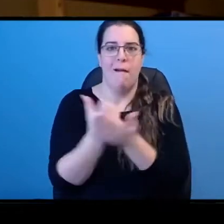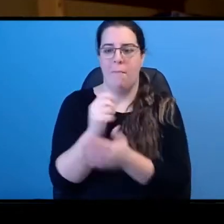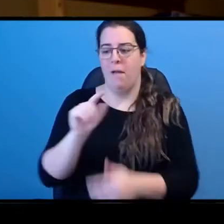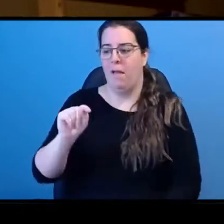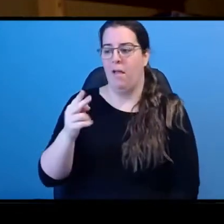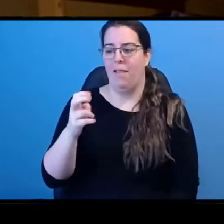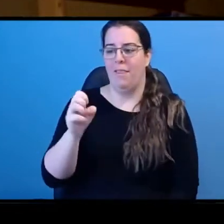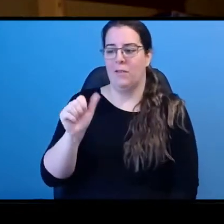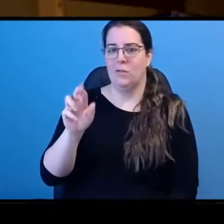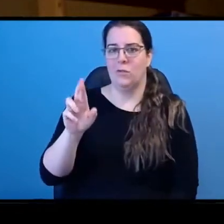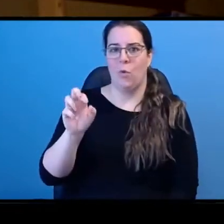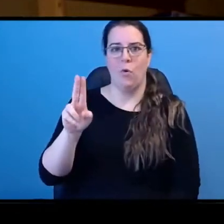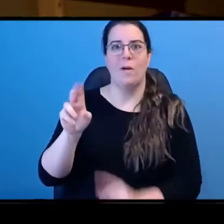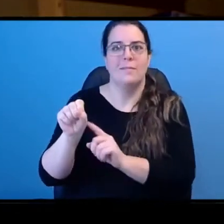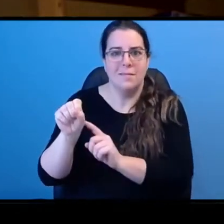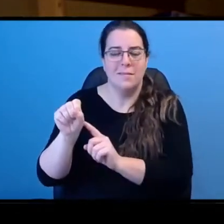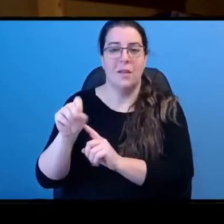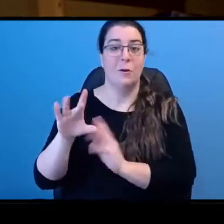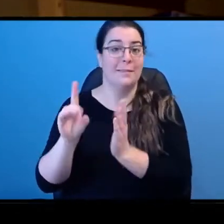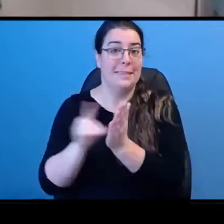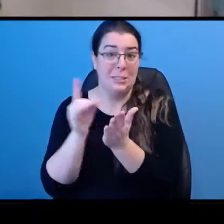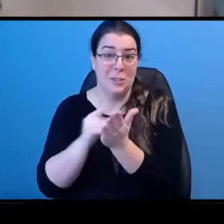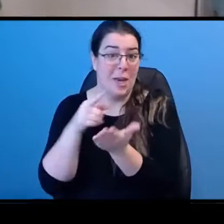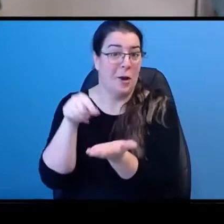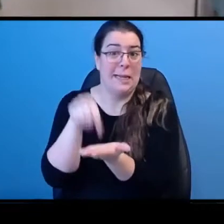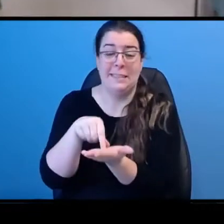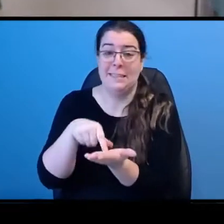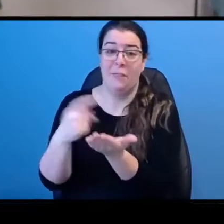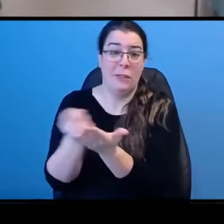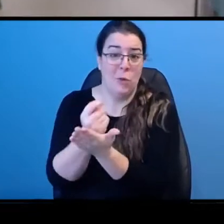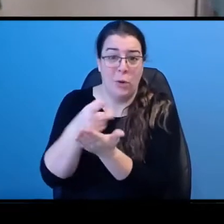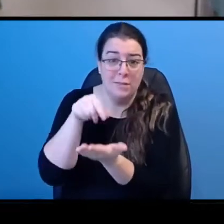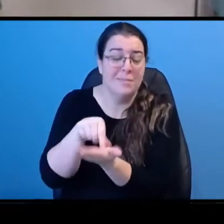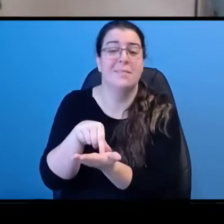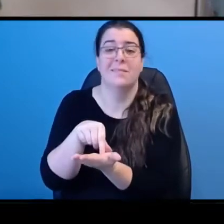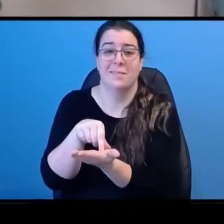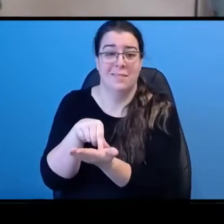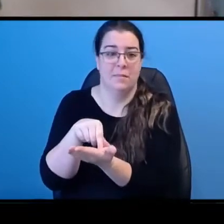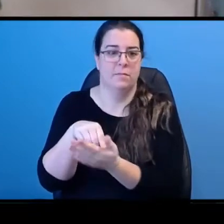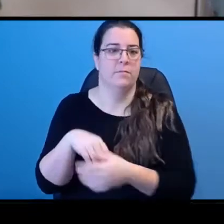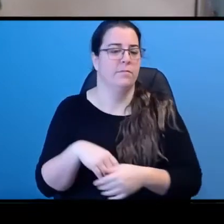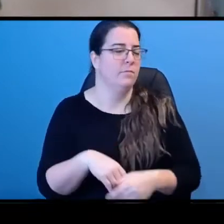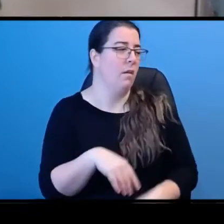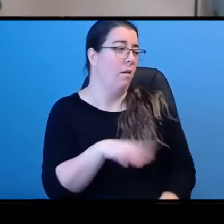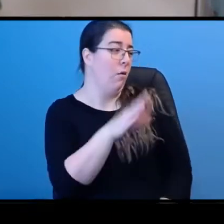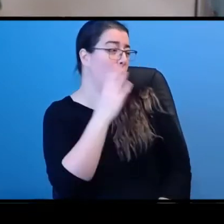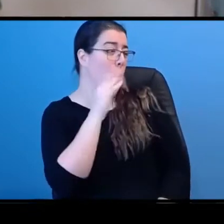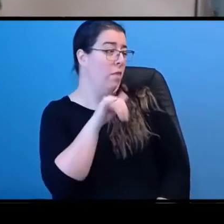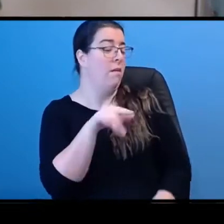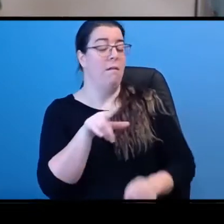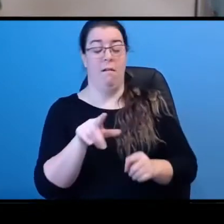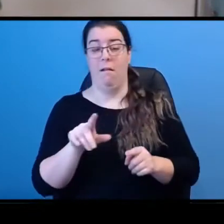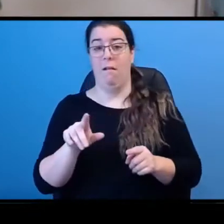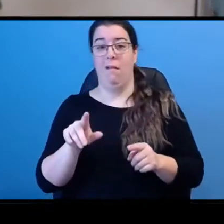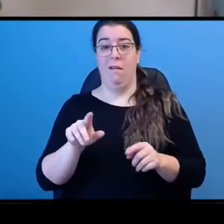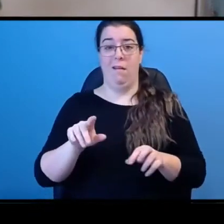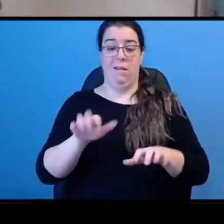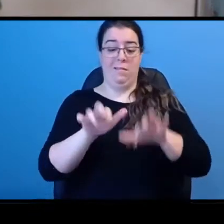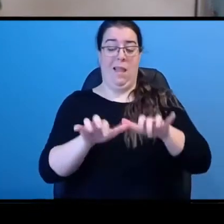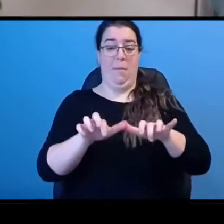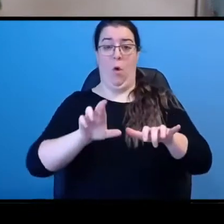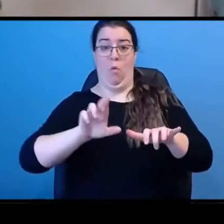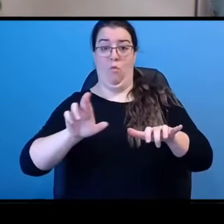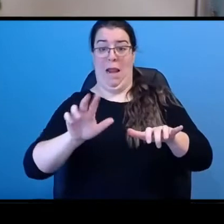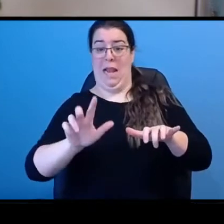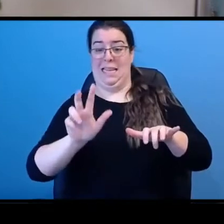synonyms. Or the good old right-click synonyms. That got me through university.